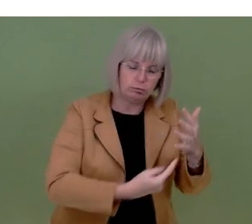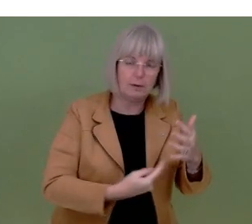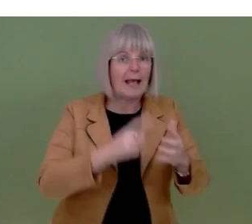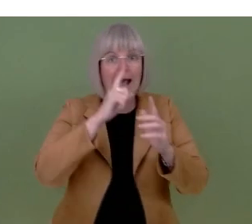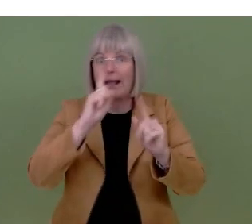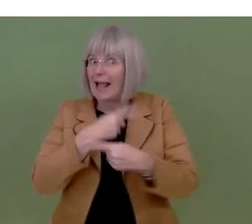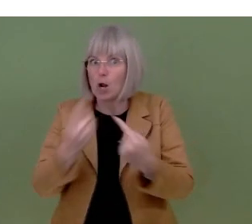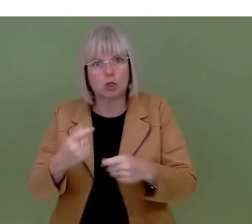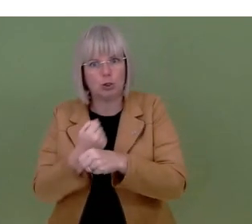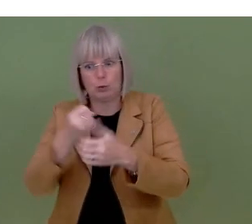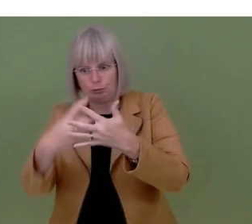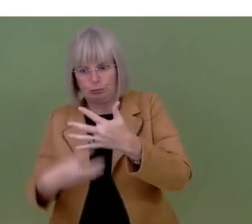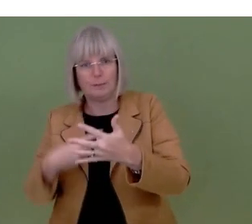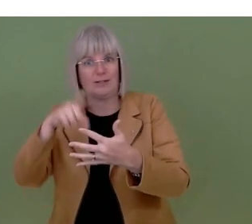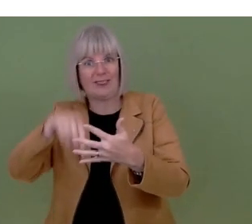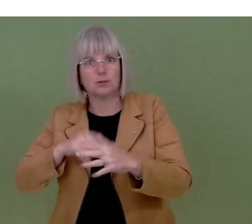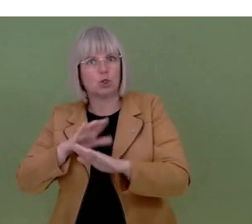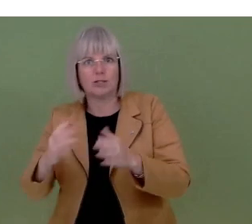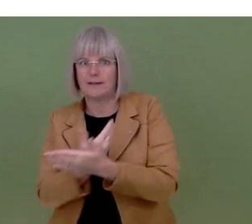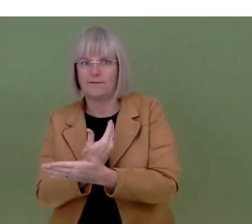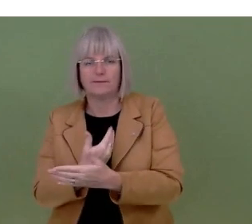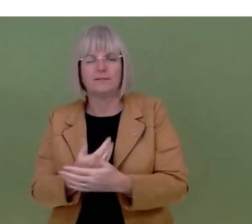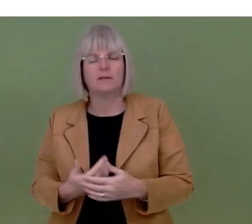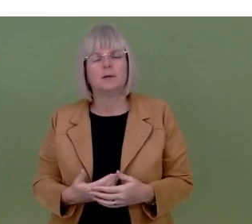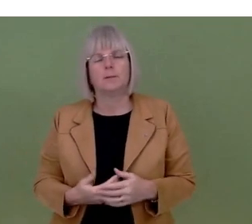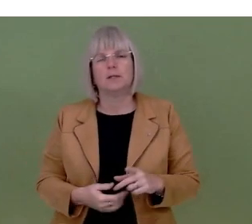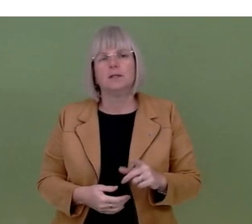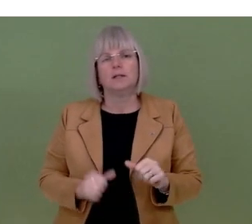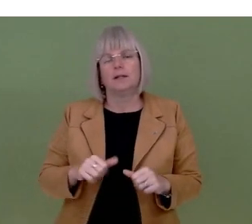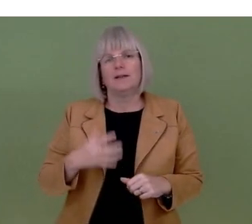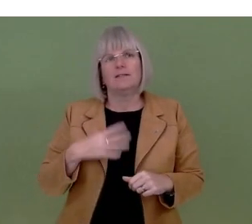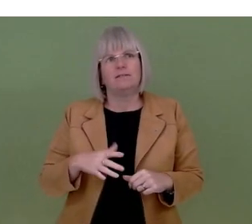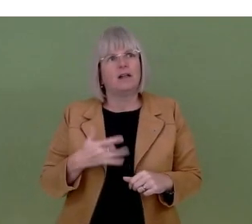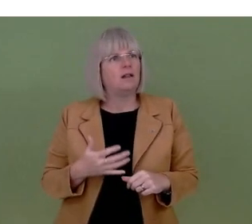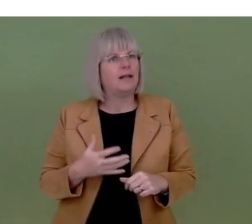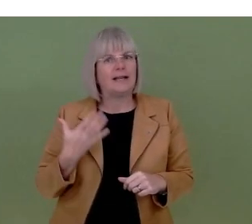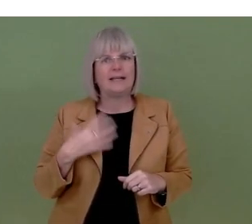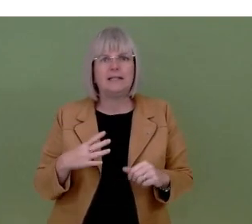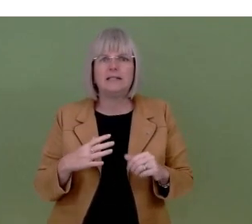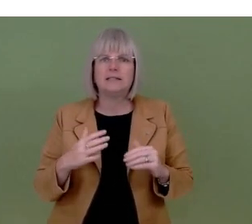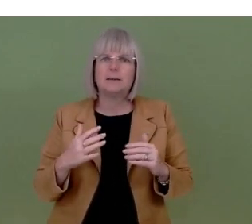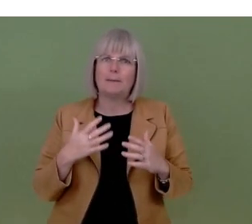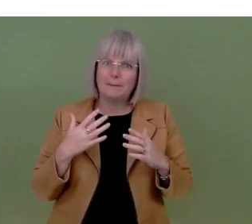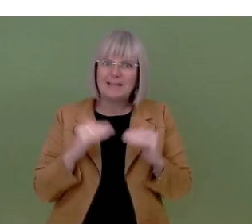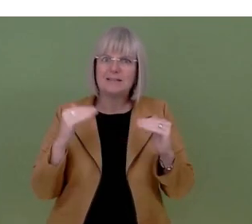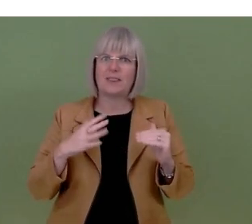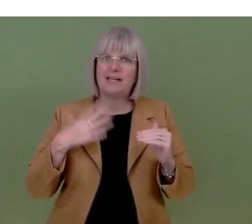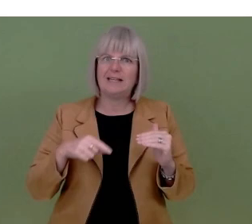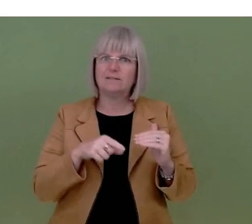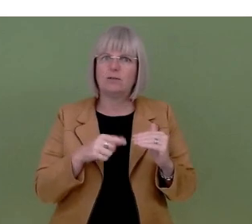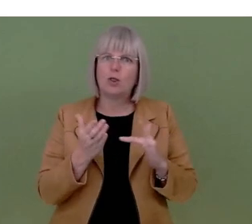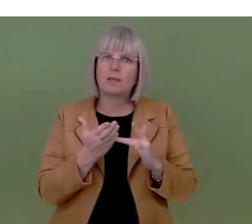safe. But yeah, it does feel like it's meeting a need for that kind of middle ground, if you like.